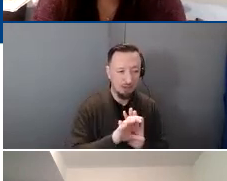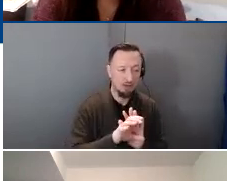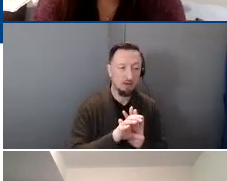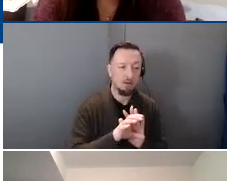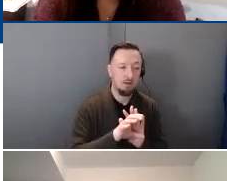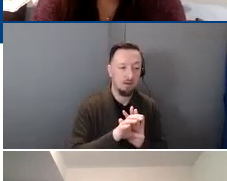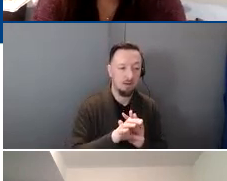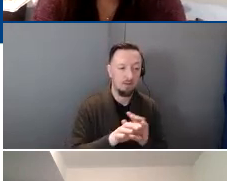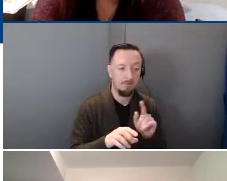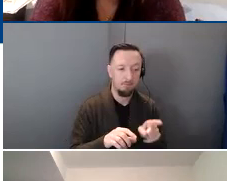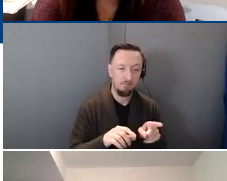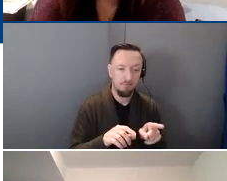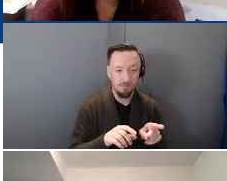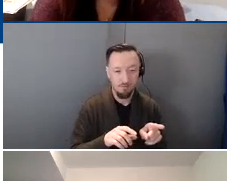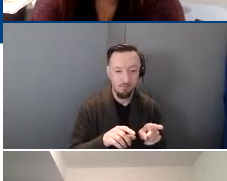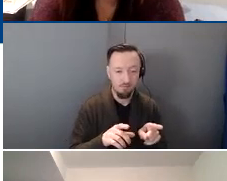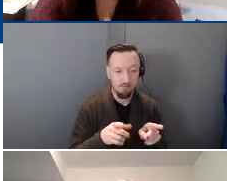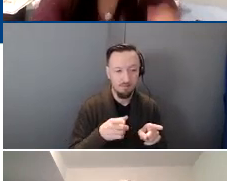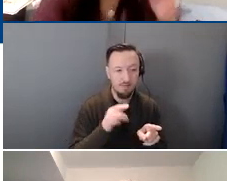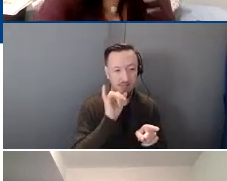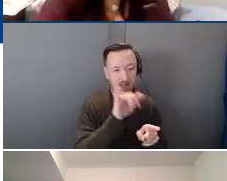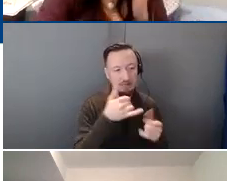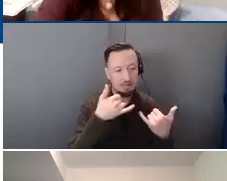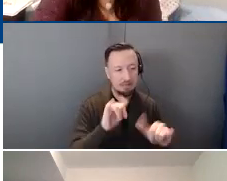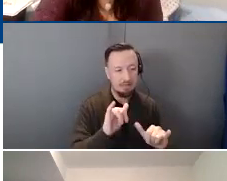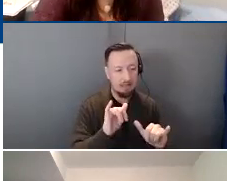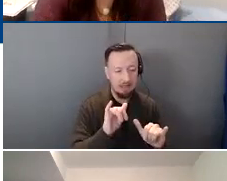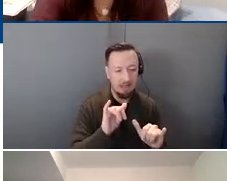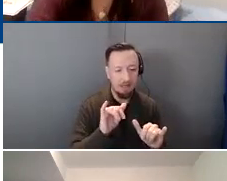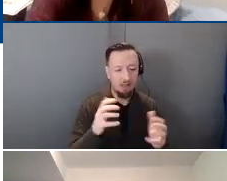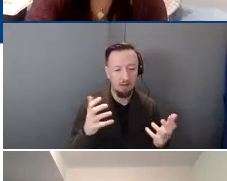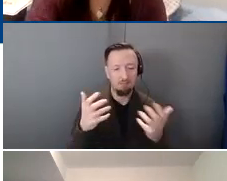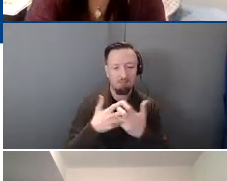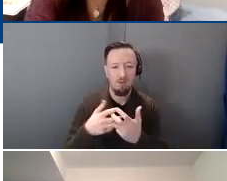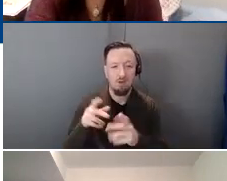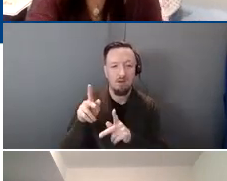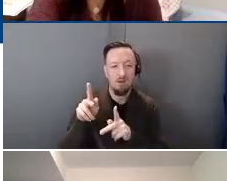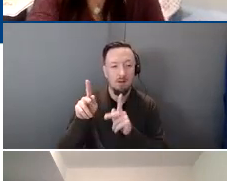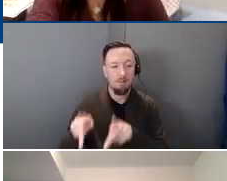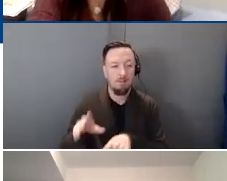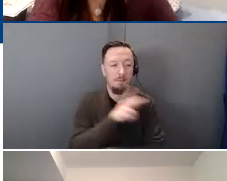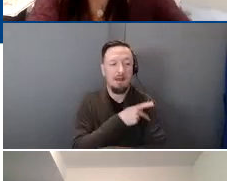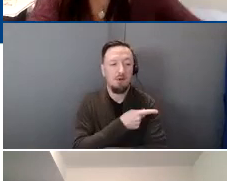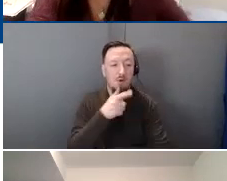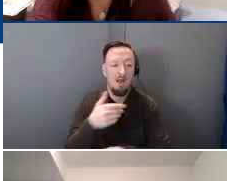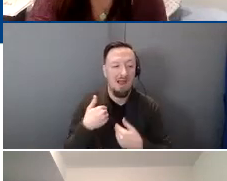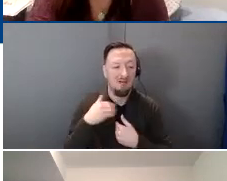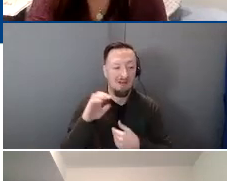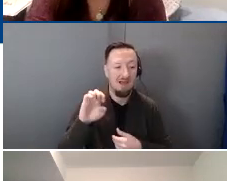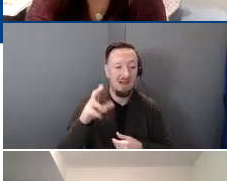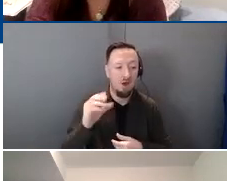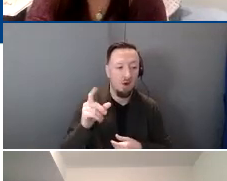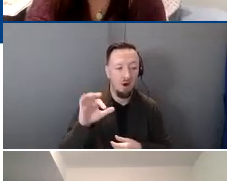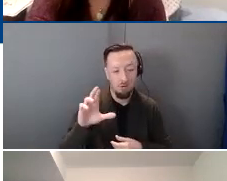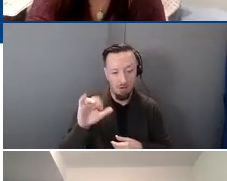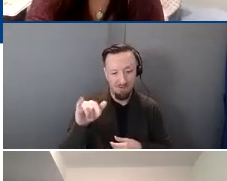done in conjunction with patients that are having echocardiographies. And so it's usually used